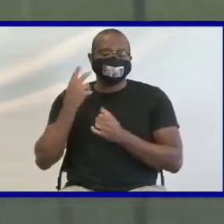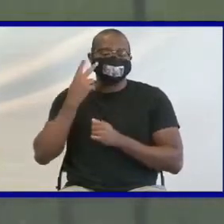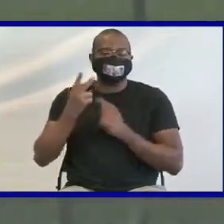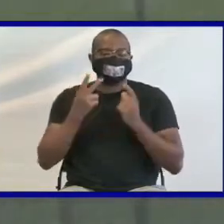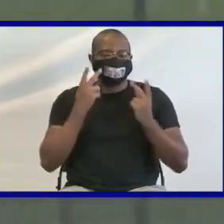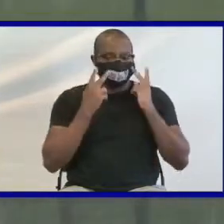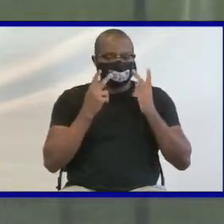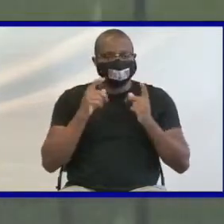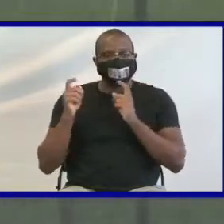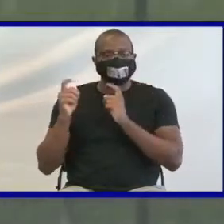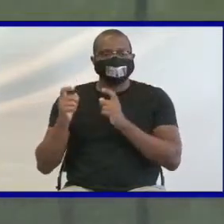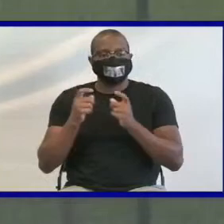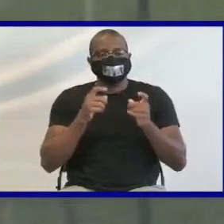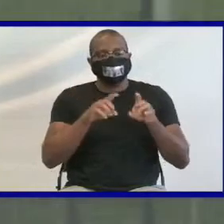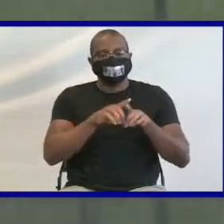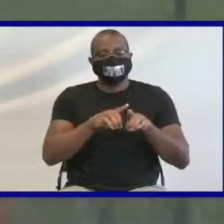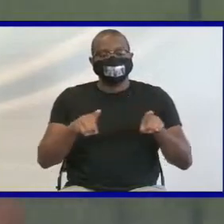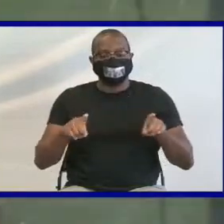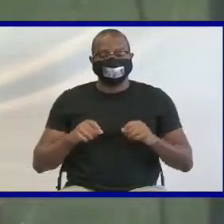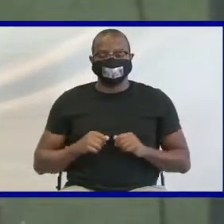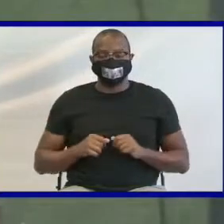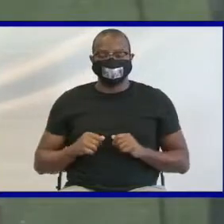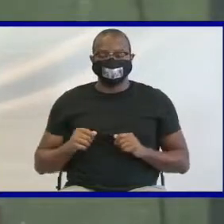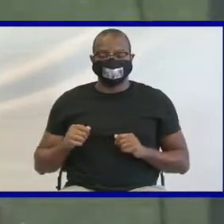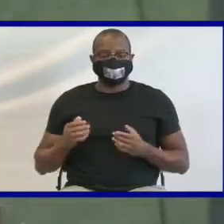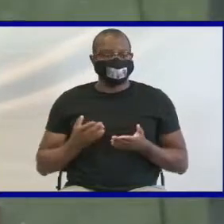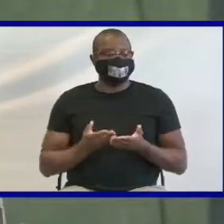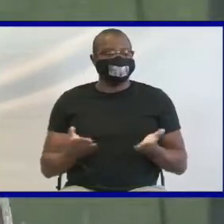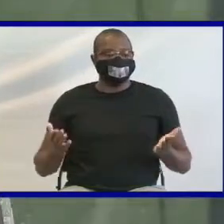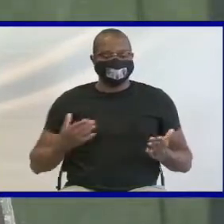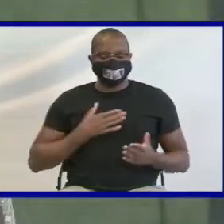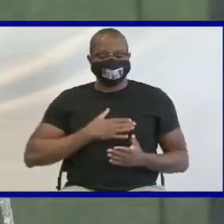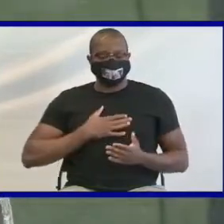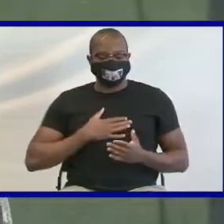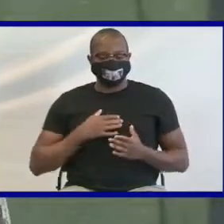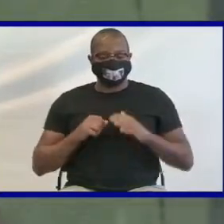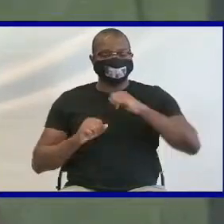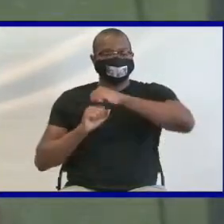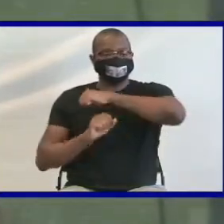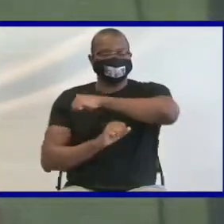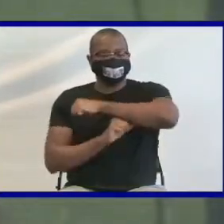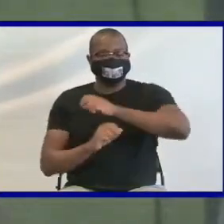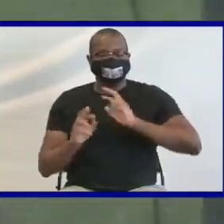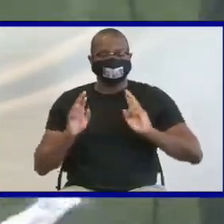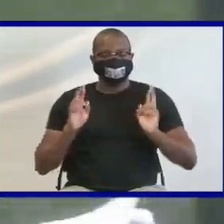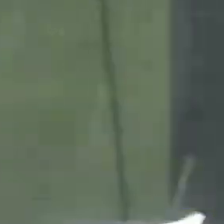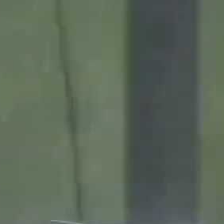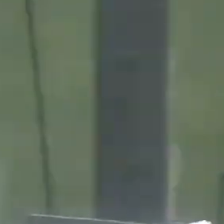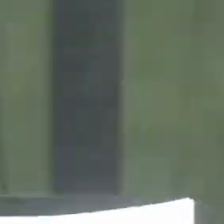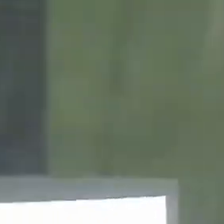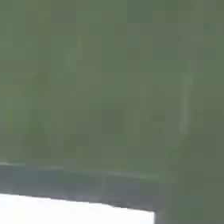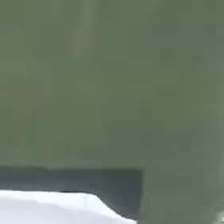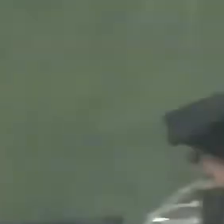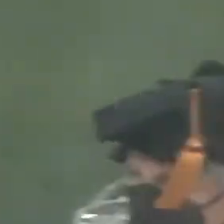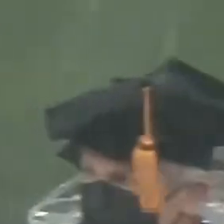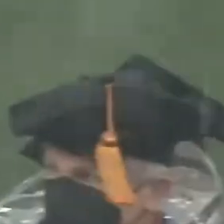diploma. Graduates, please proceed to cross the stage as directed by the marshals.